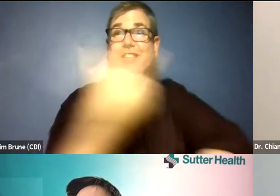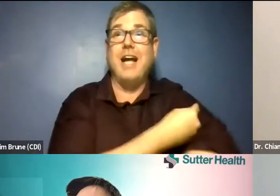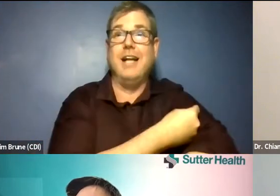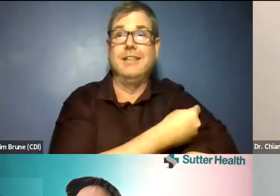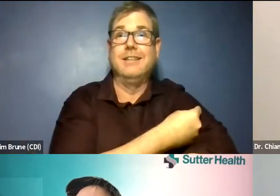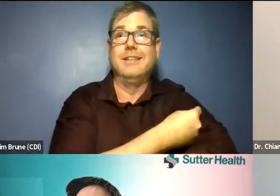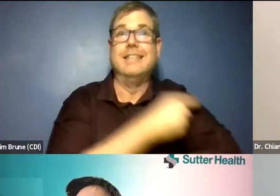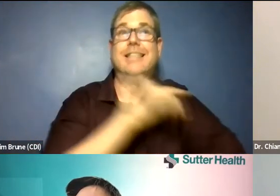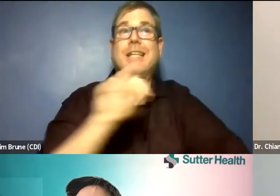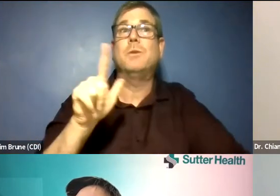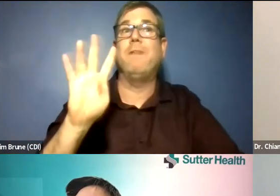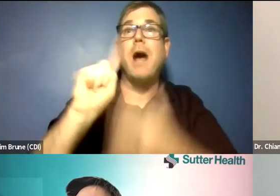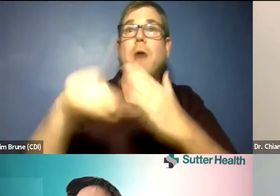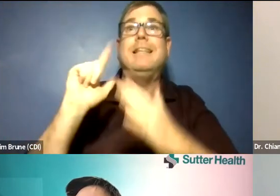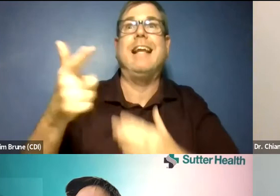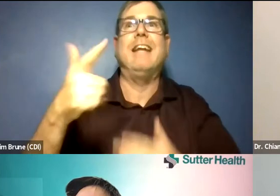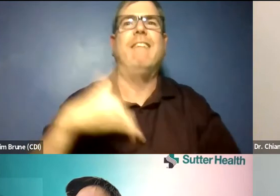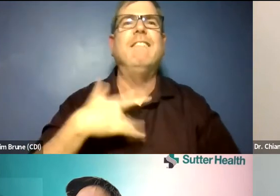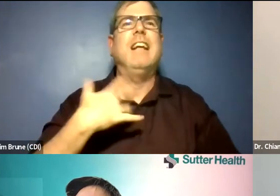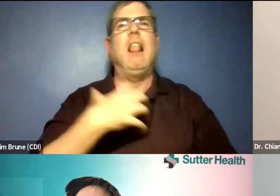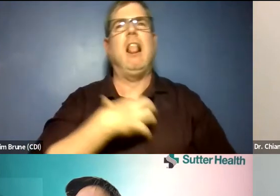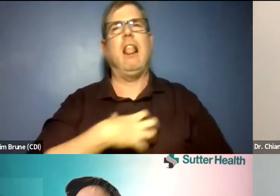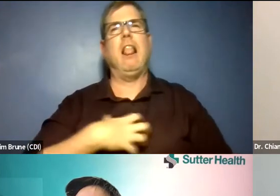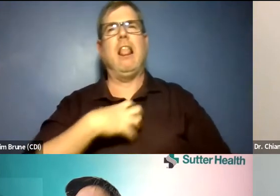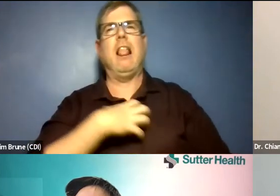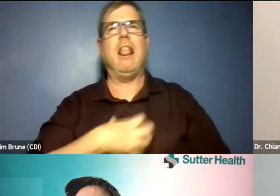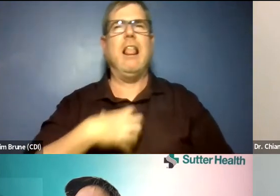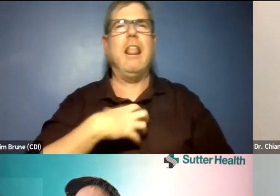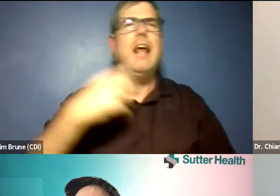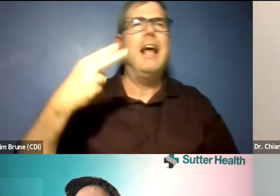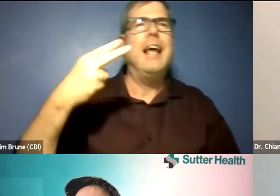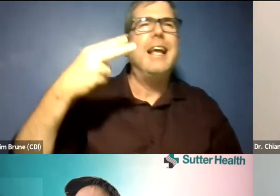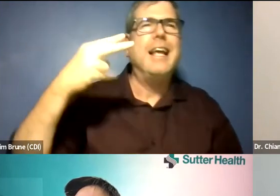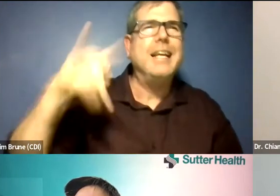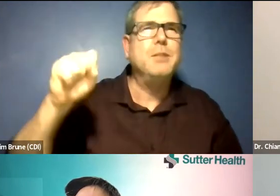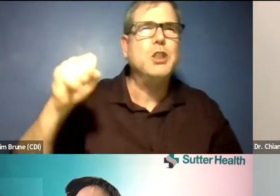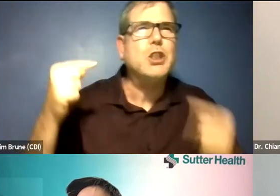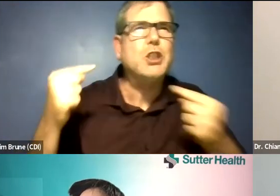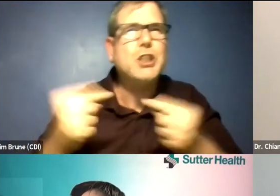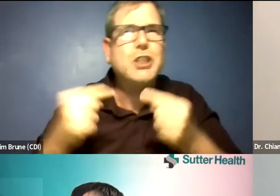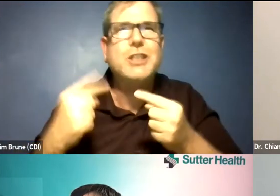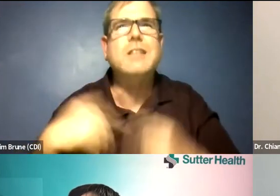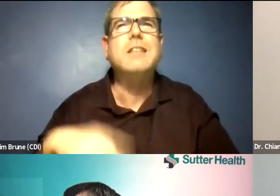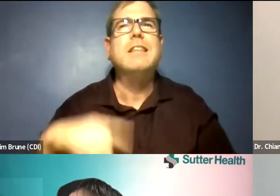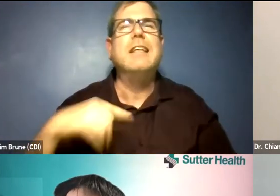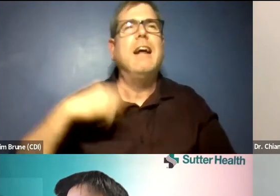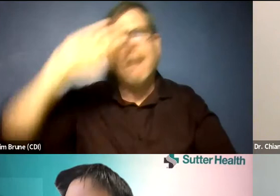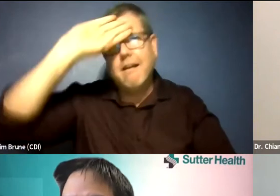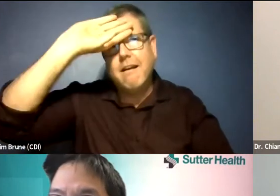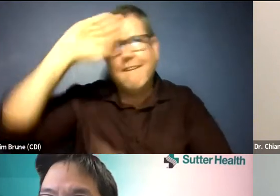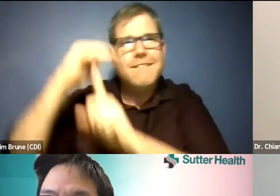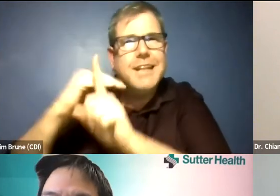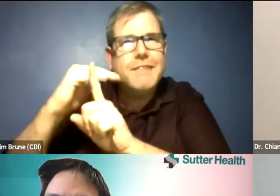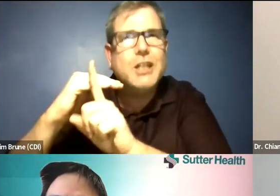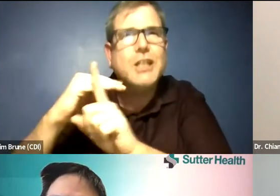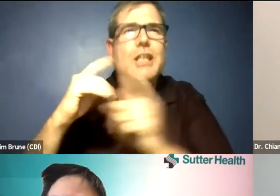feeling achy in my hips. And then I started to feel feverish and chills and tired. I